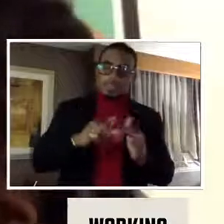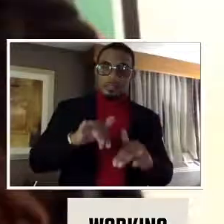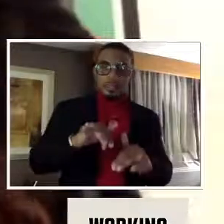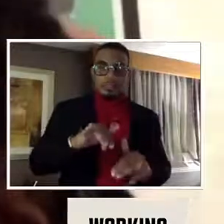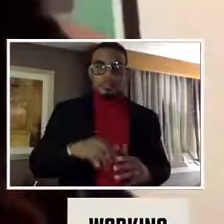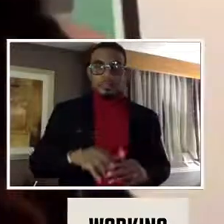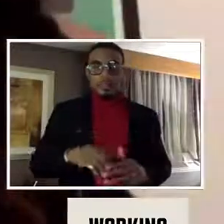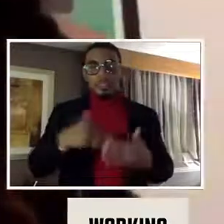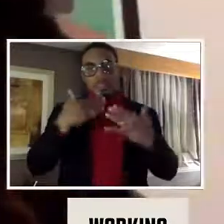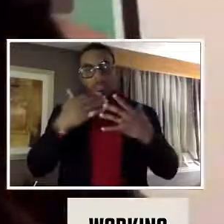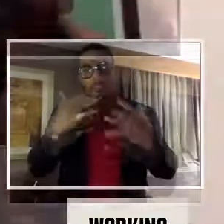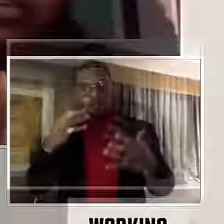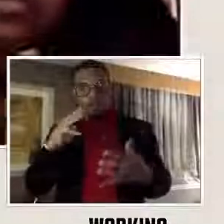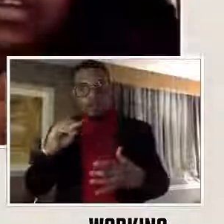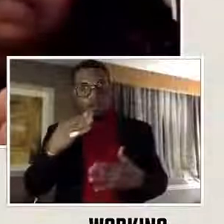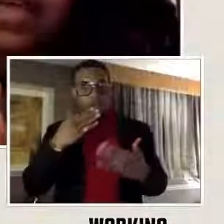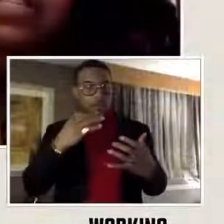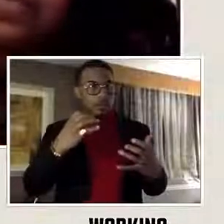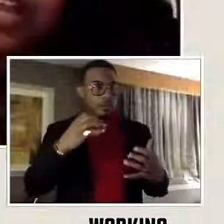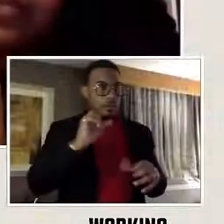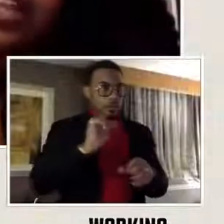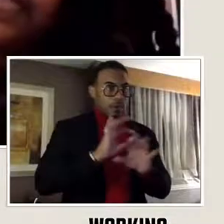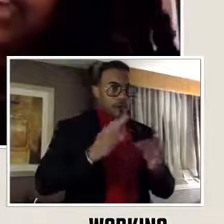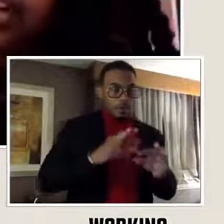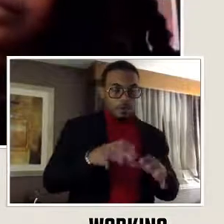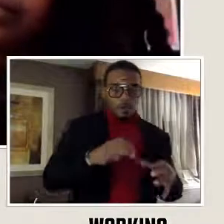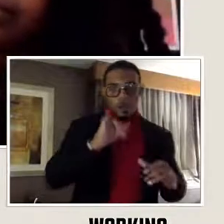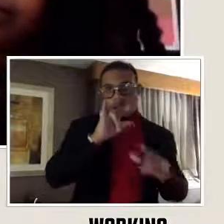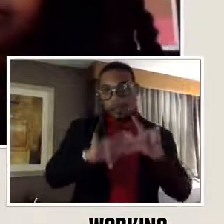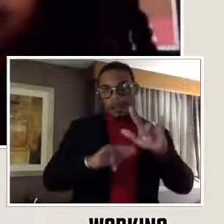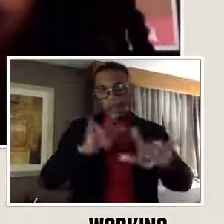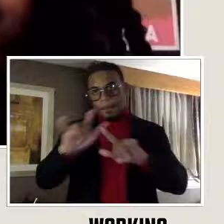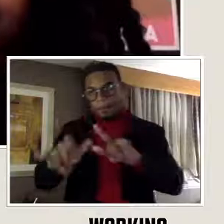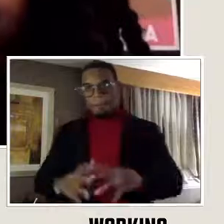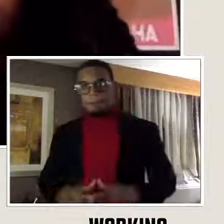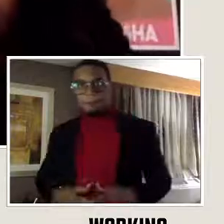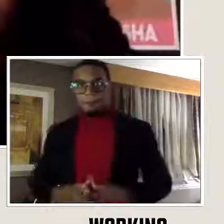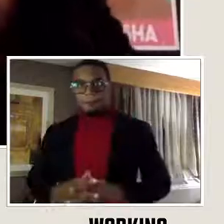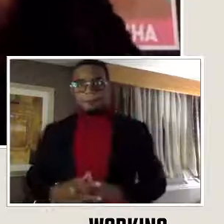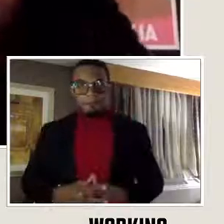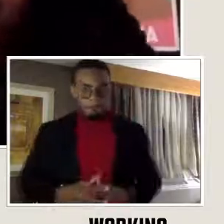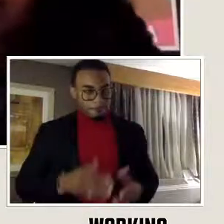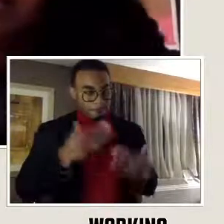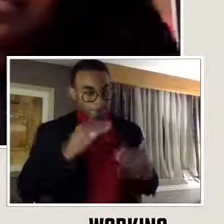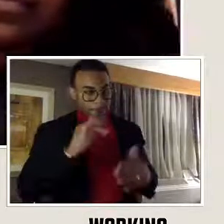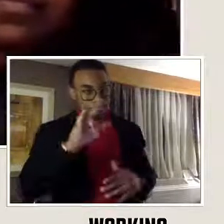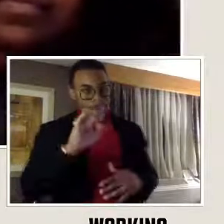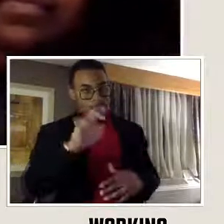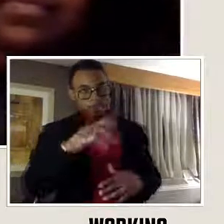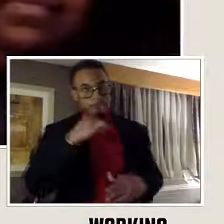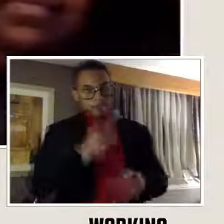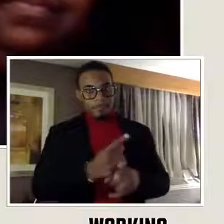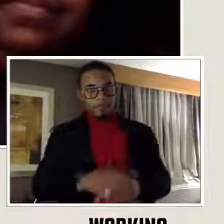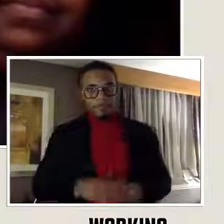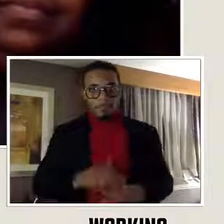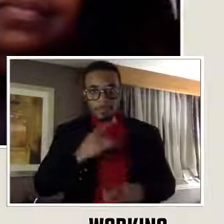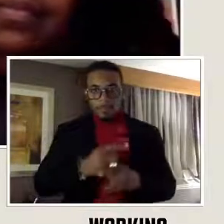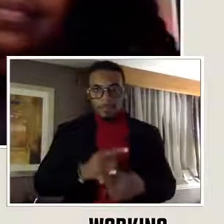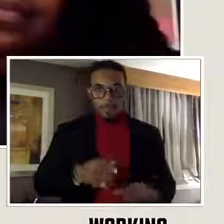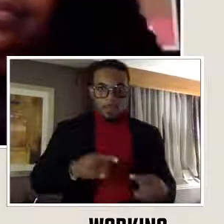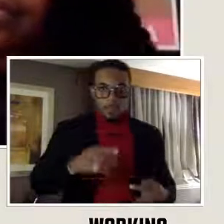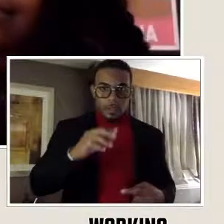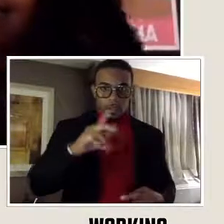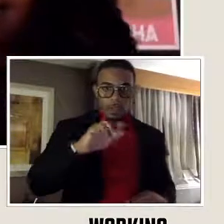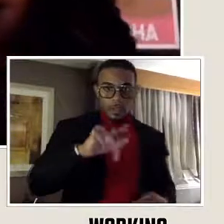this charter. Thank you so much, Mo. Thank you so much, Working Families Party. We love y'all. Thank you. I love you back, my sister in